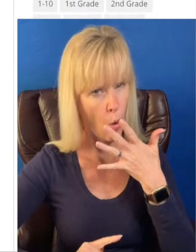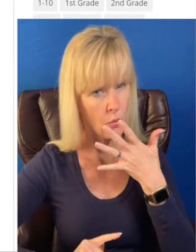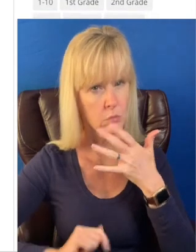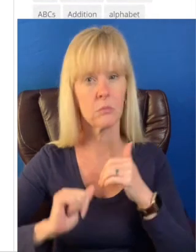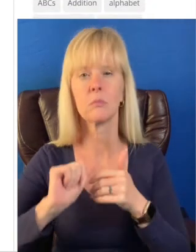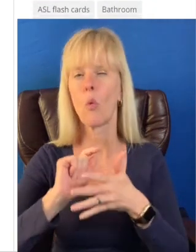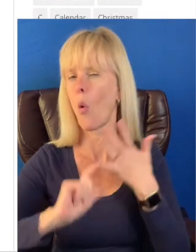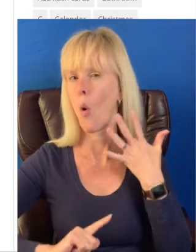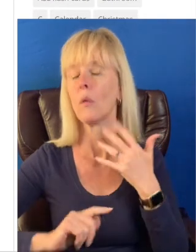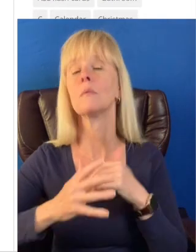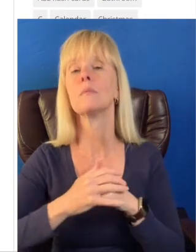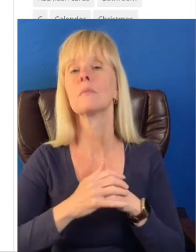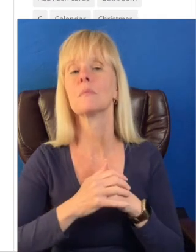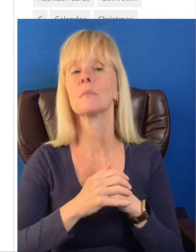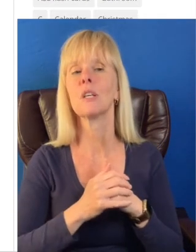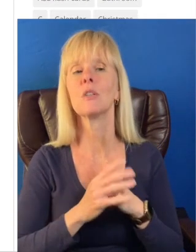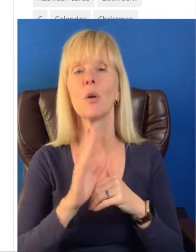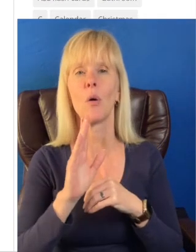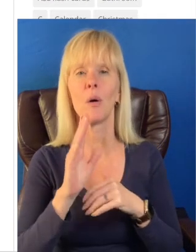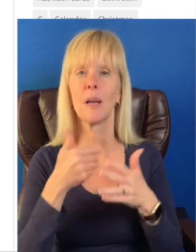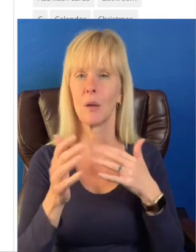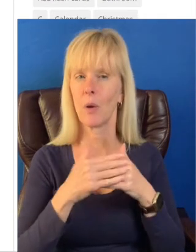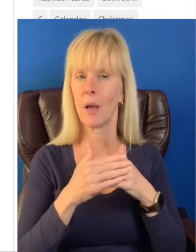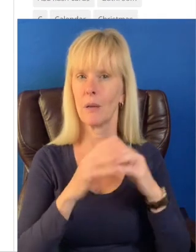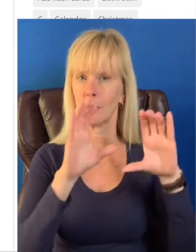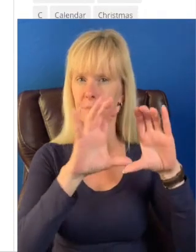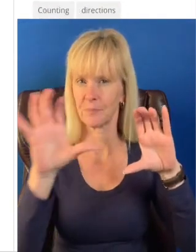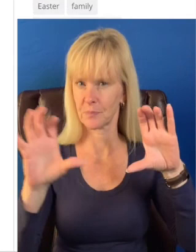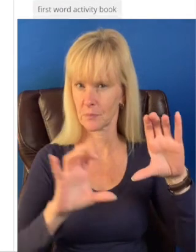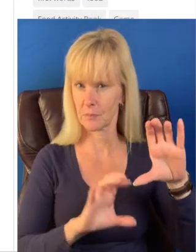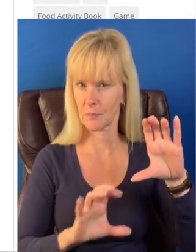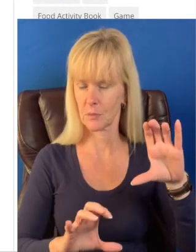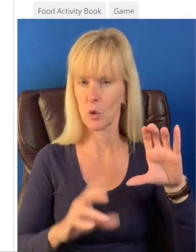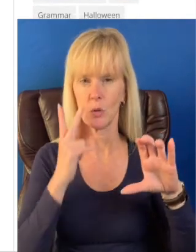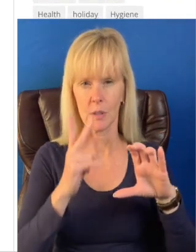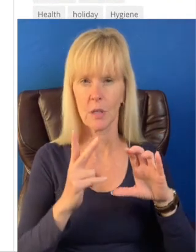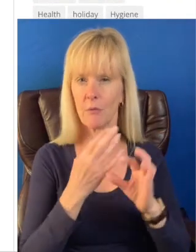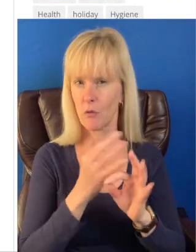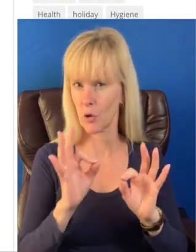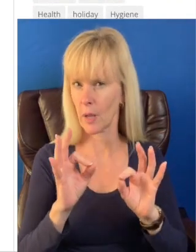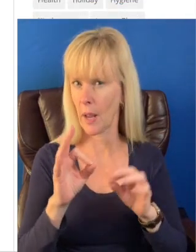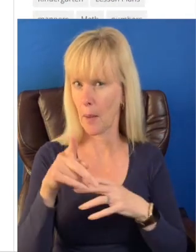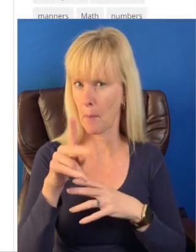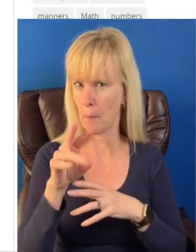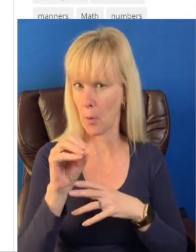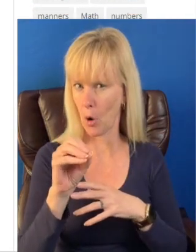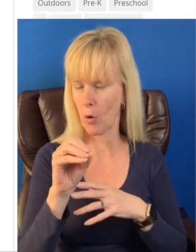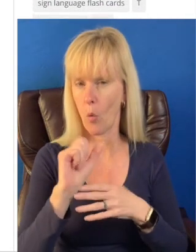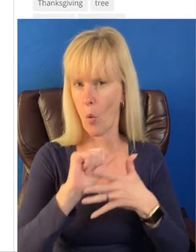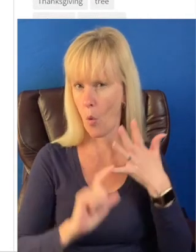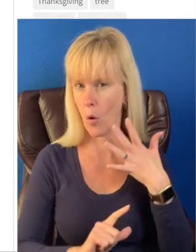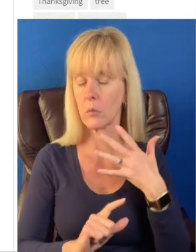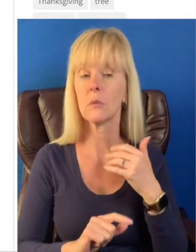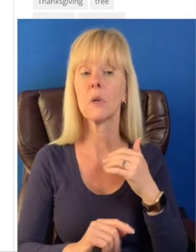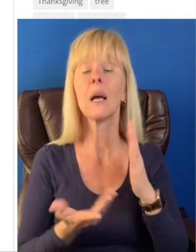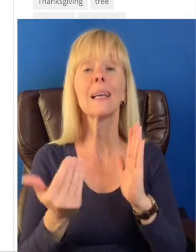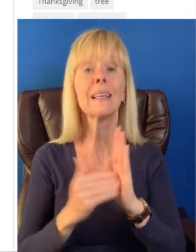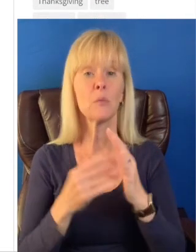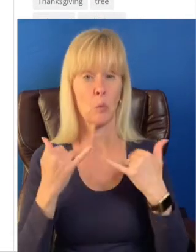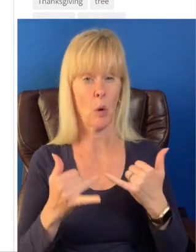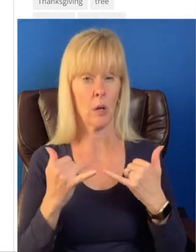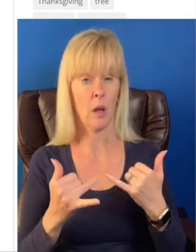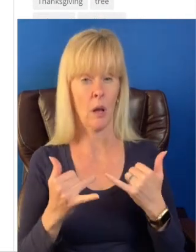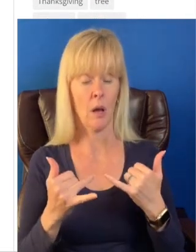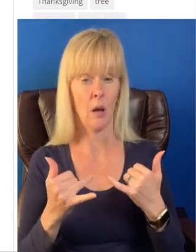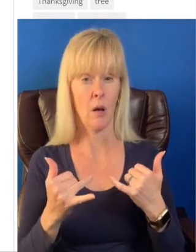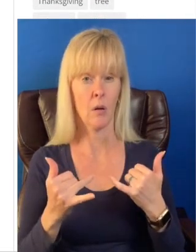So this is something, so you'll get these courses for free at pro level membership. Now this is something, currently